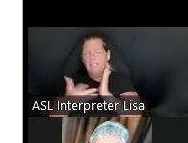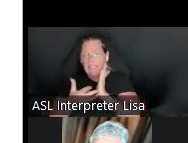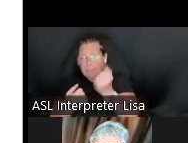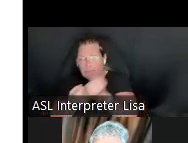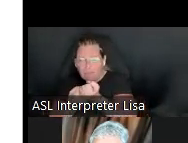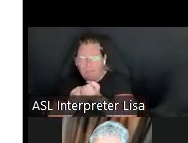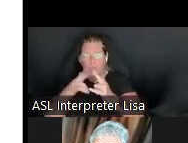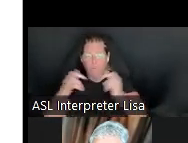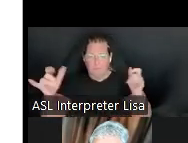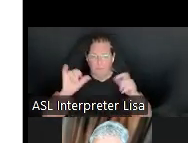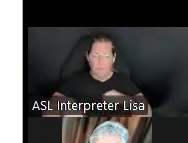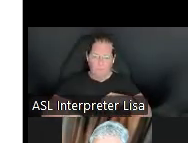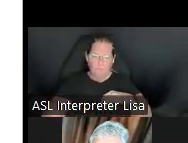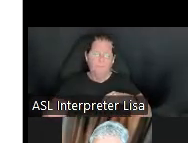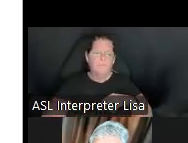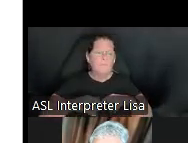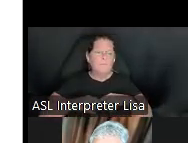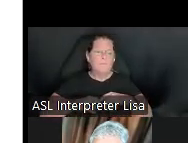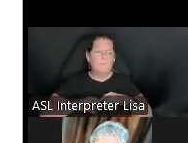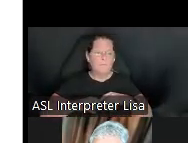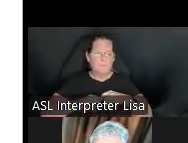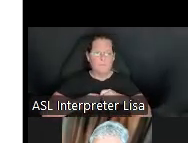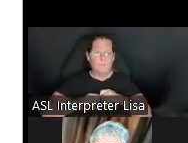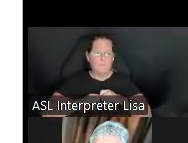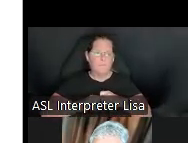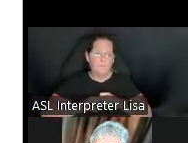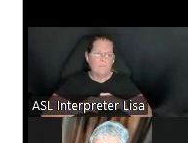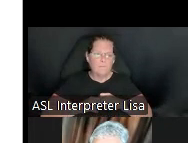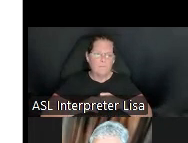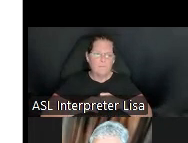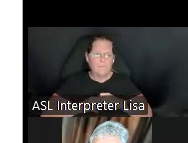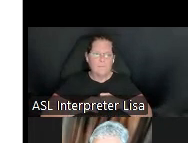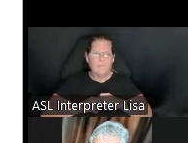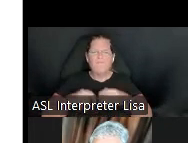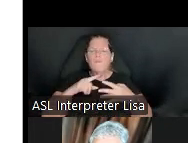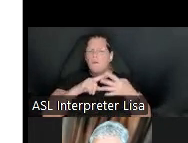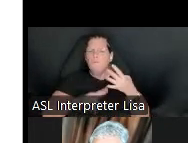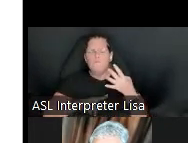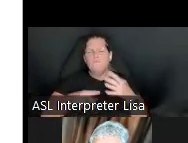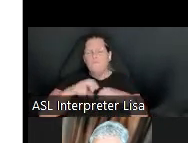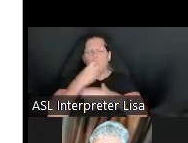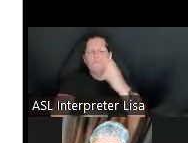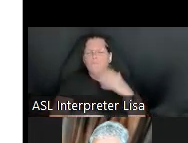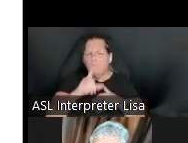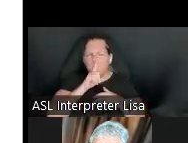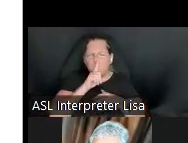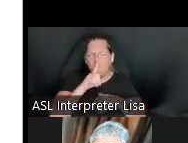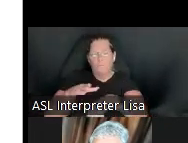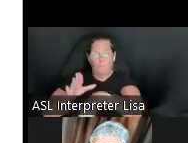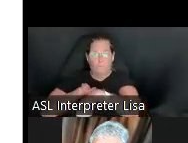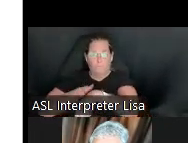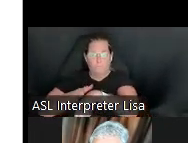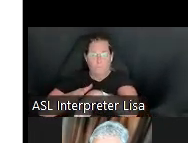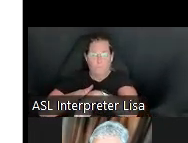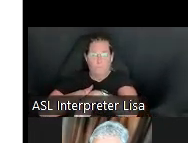slide. I'm not going to spend too much time on this. I did want disclaimer, that there is no one